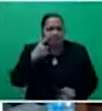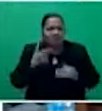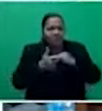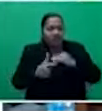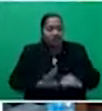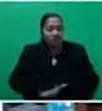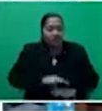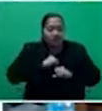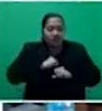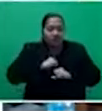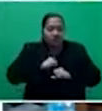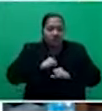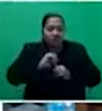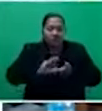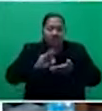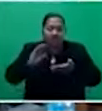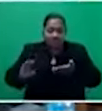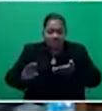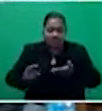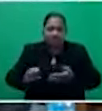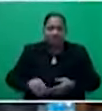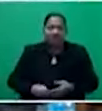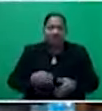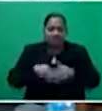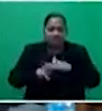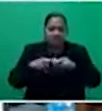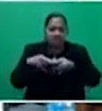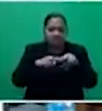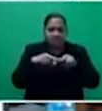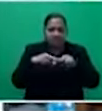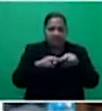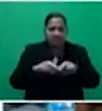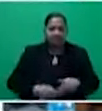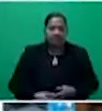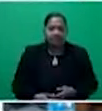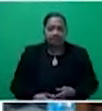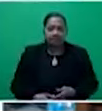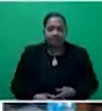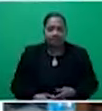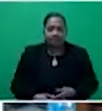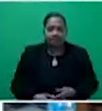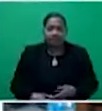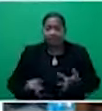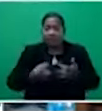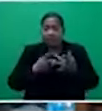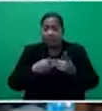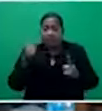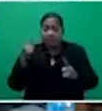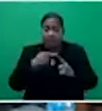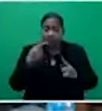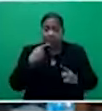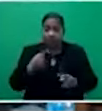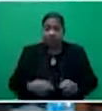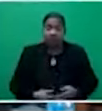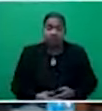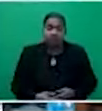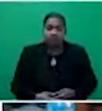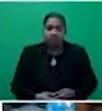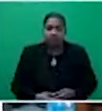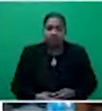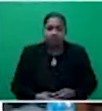investing and reinvesting in Fiji, Mr. Speaker, sir. Mr. Speaker, sir, the other point he said is that he was going to